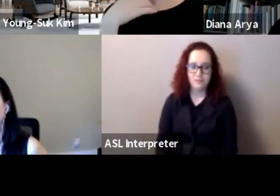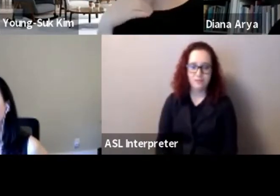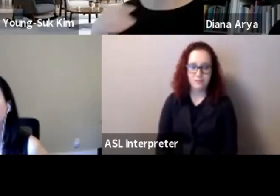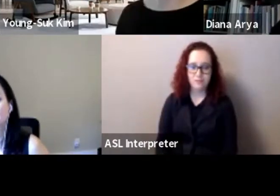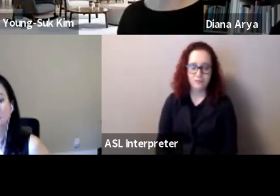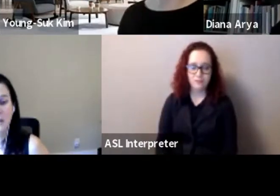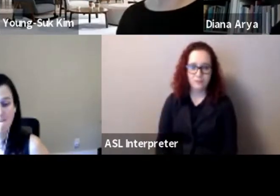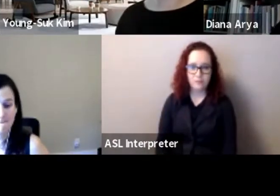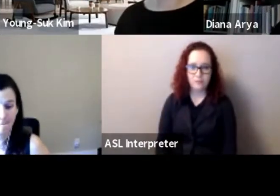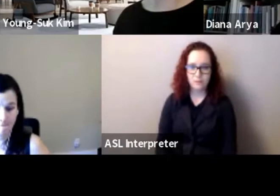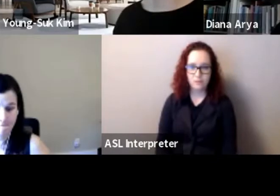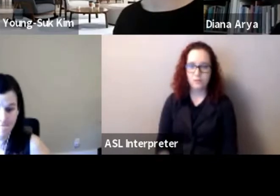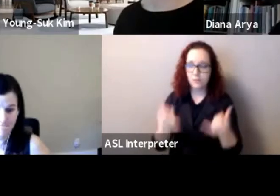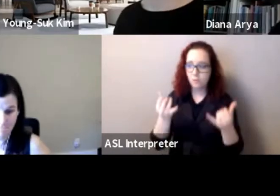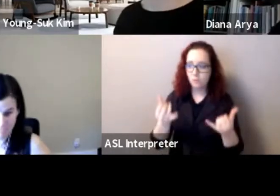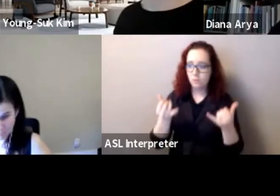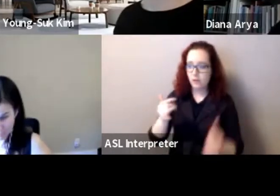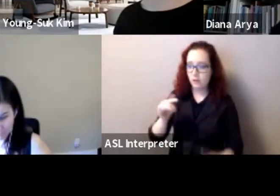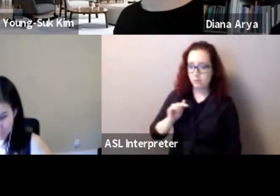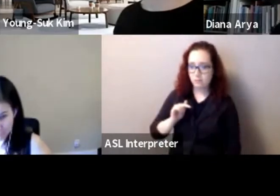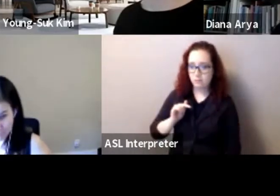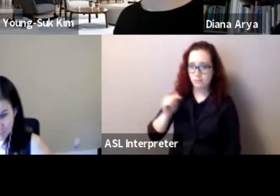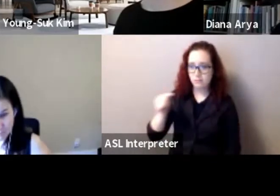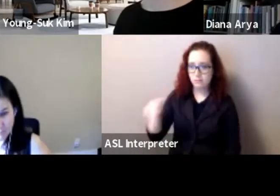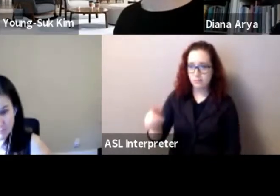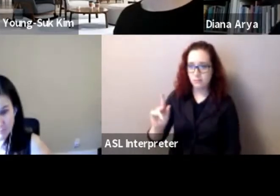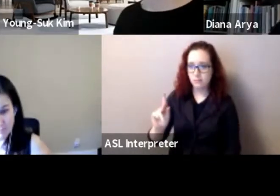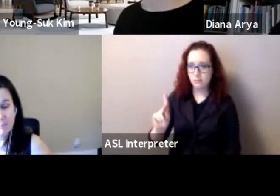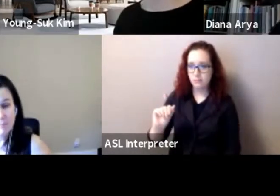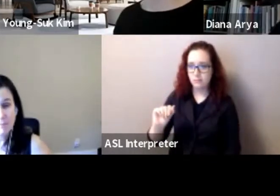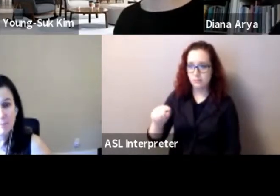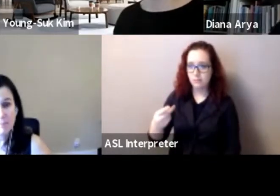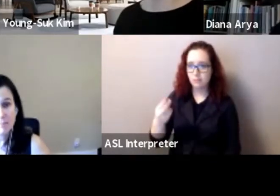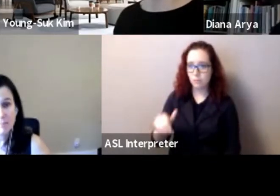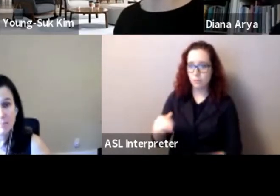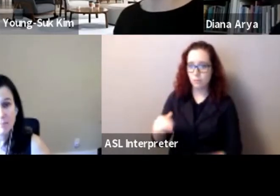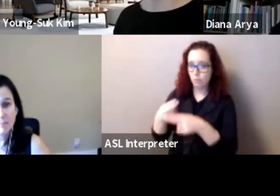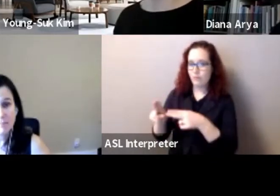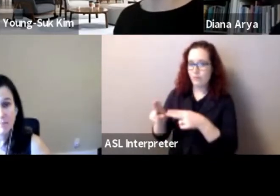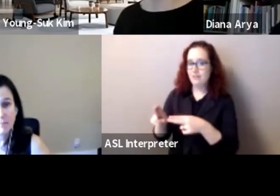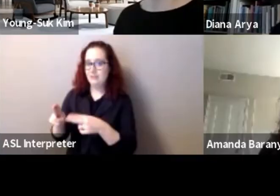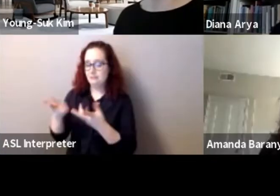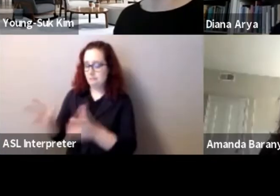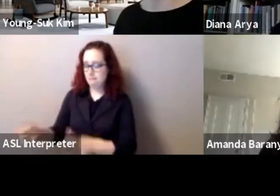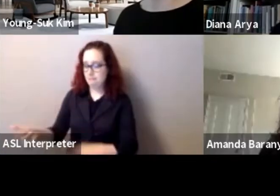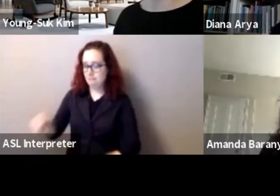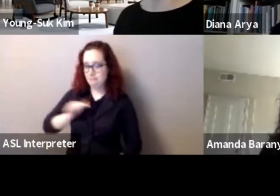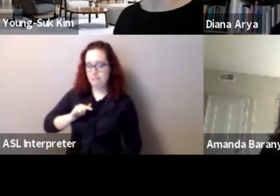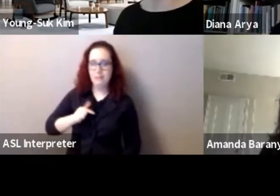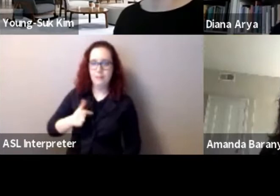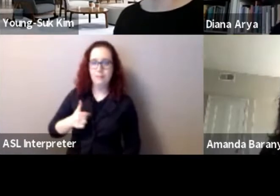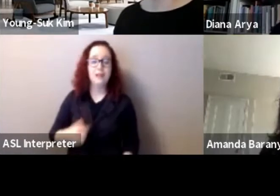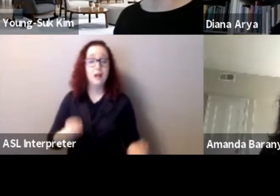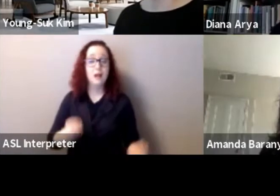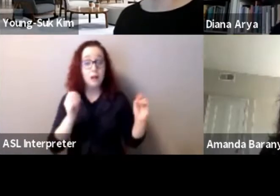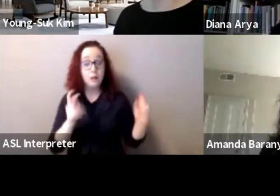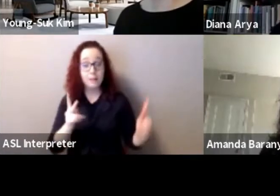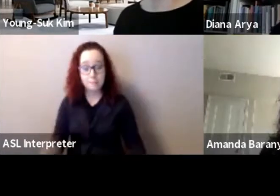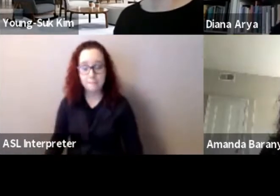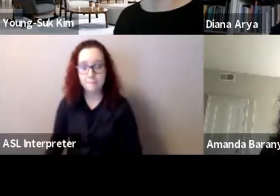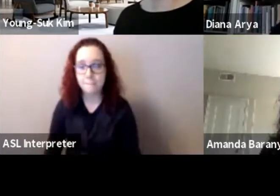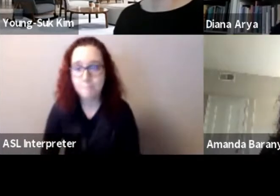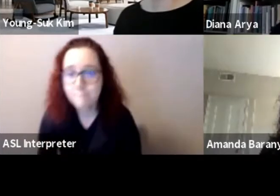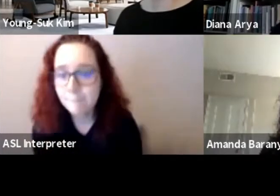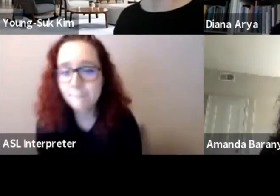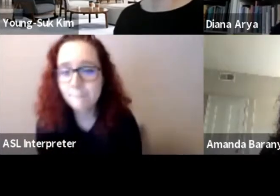And I think now we'll turn it back to Kathy just briefly, and I'll pop back on after that. All right.